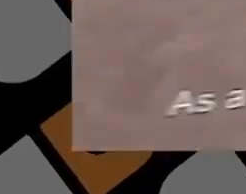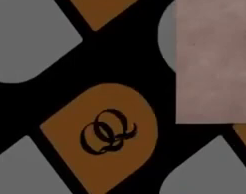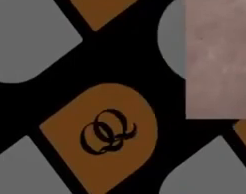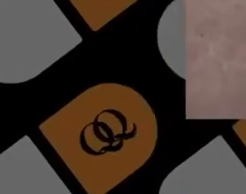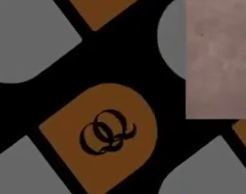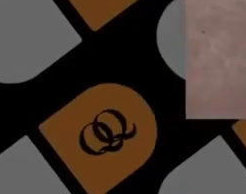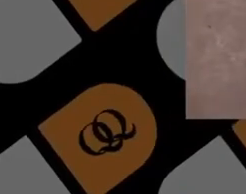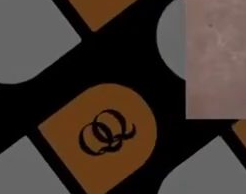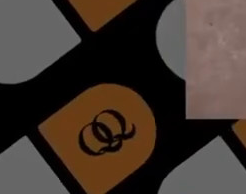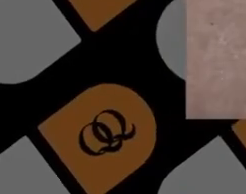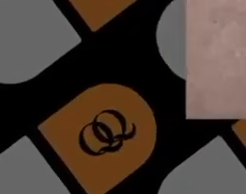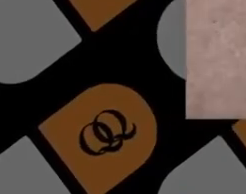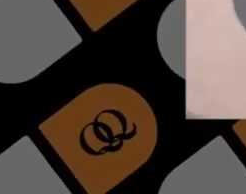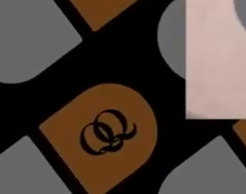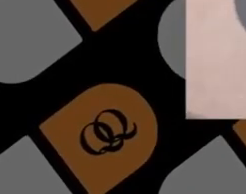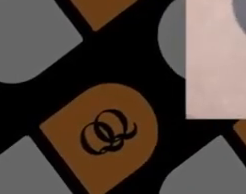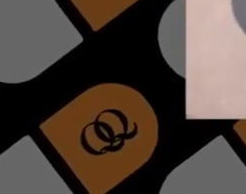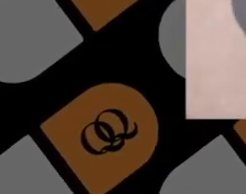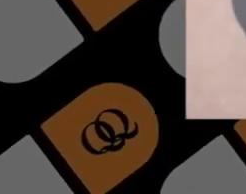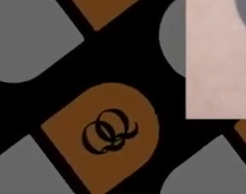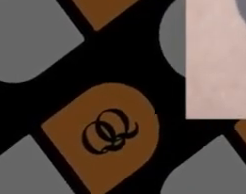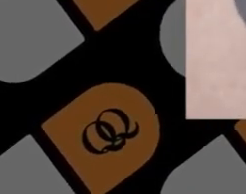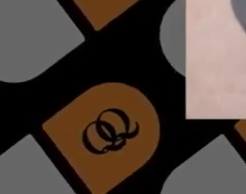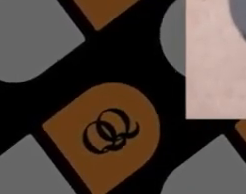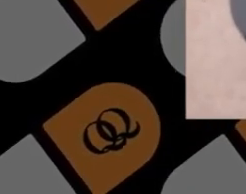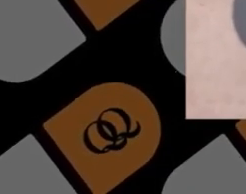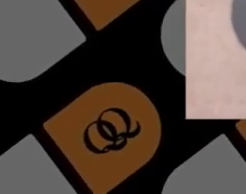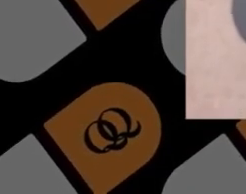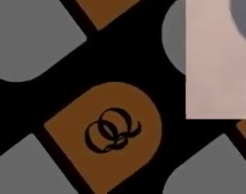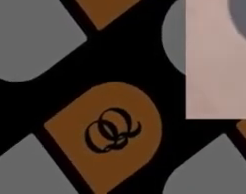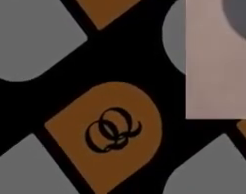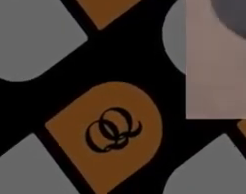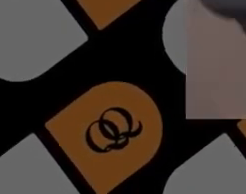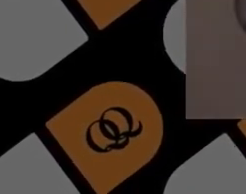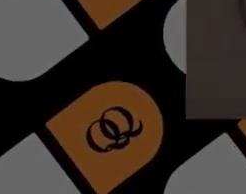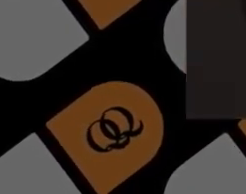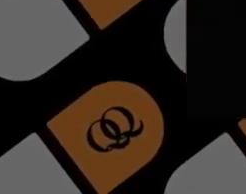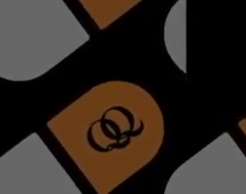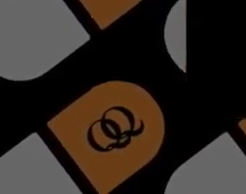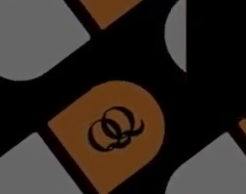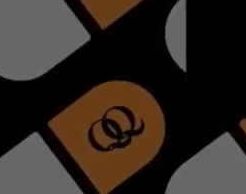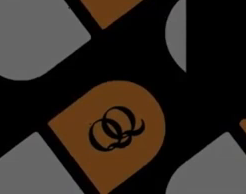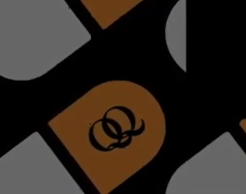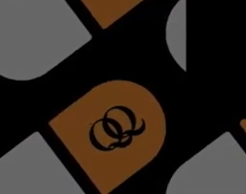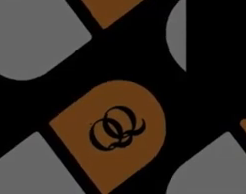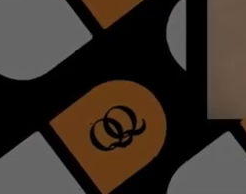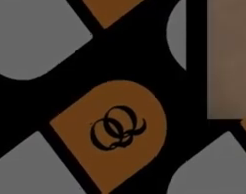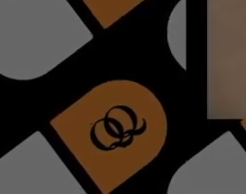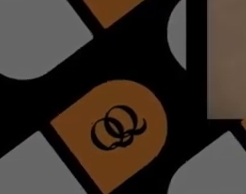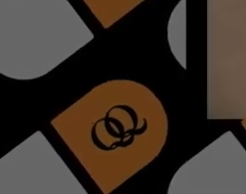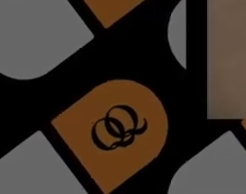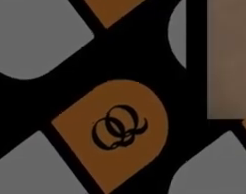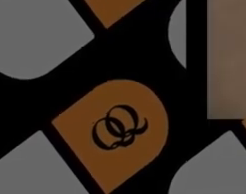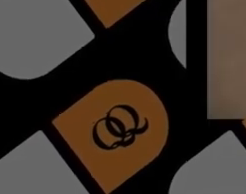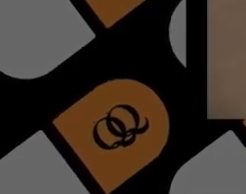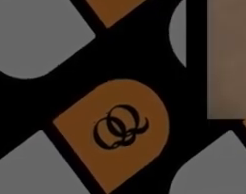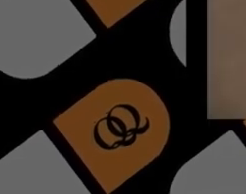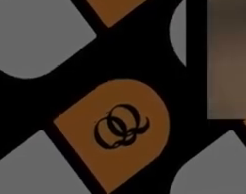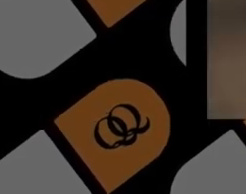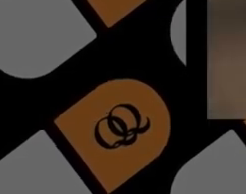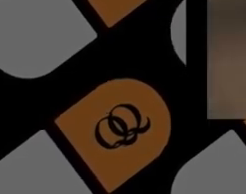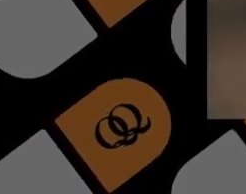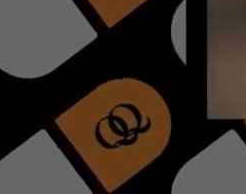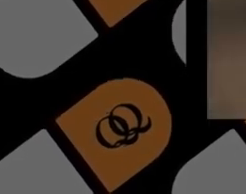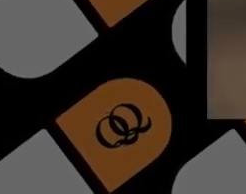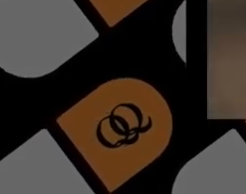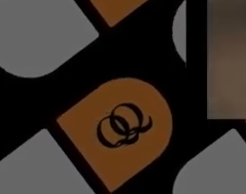As a child, I always had an interest in the art of paper folding, or commonly known as origami. Regardless of